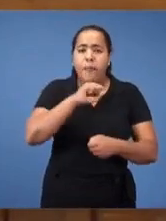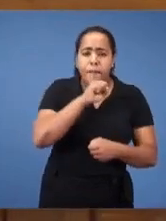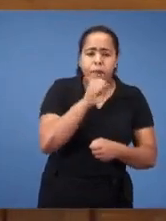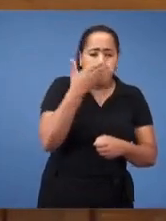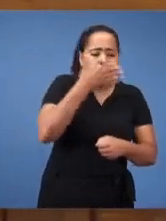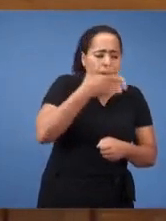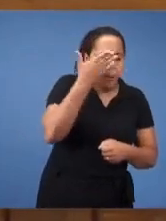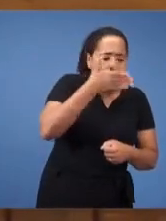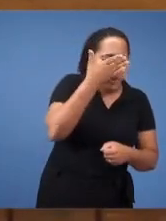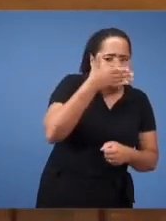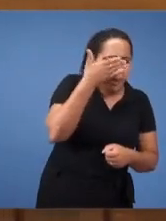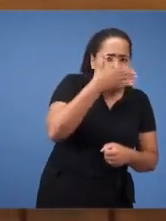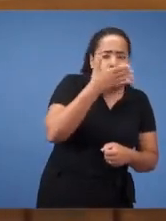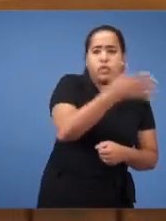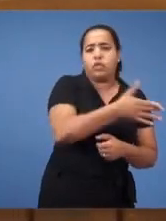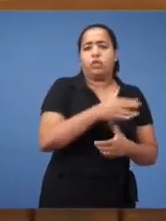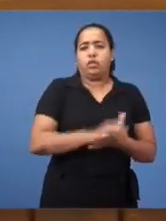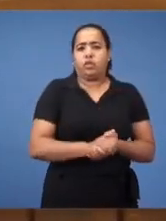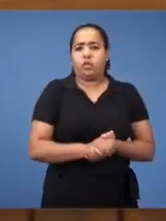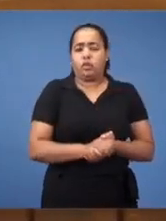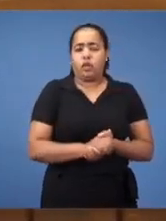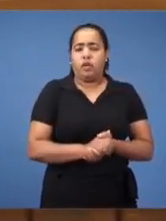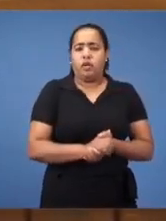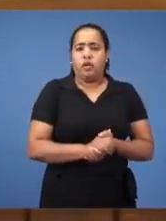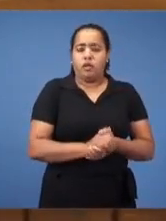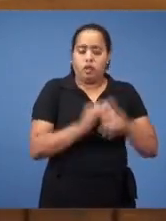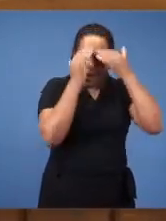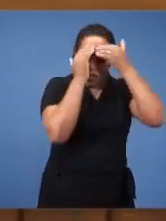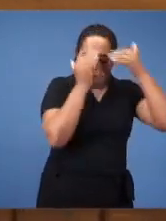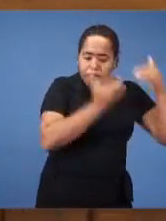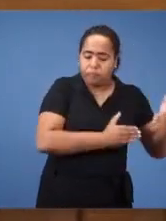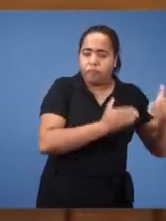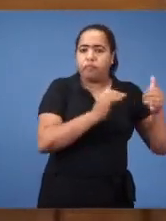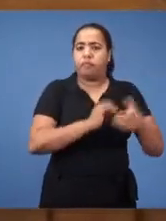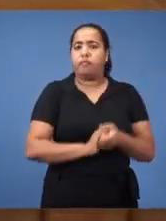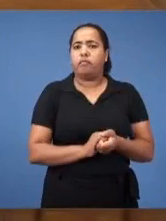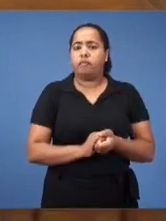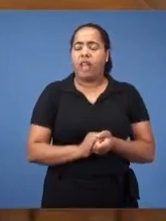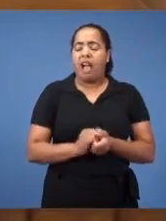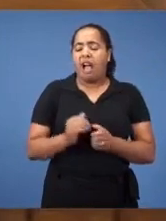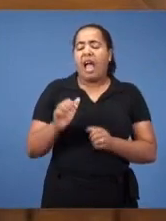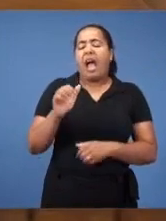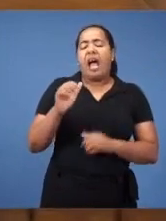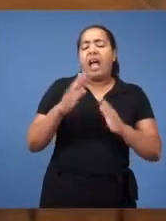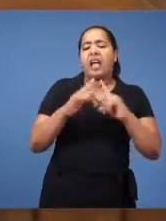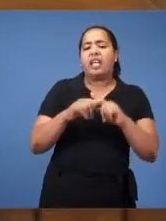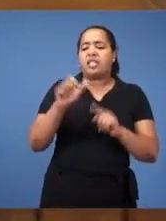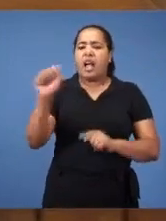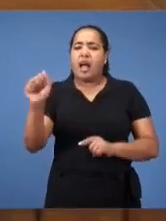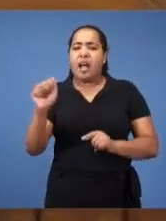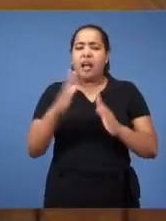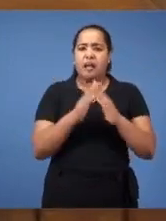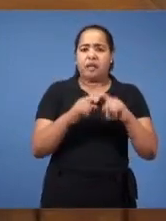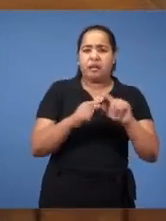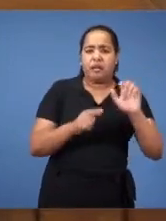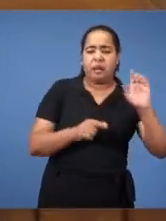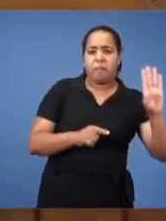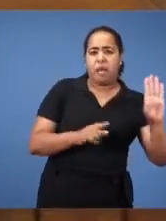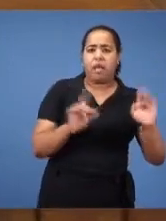of the prostitutions and the abomination of the earth, which is in the name of this unfaithful church. It's not church A or B,